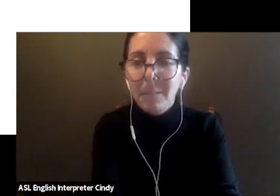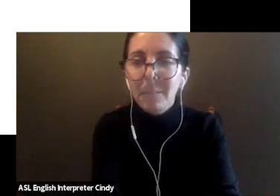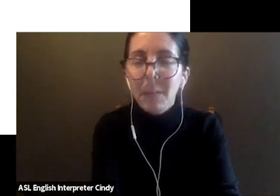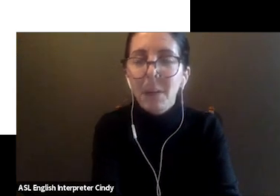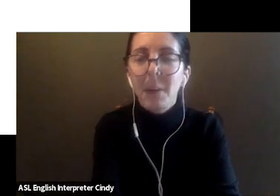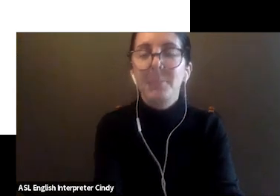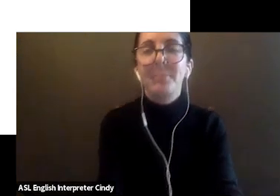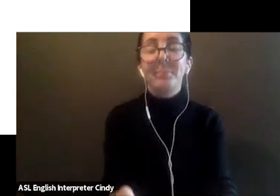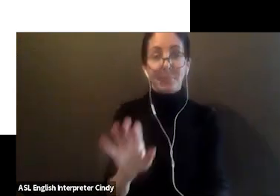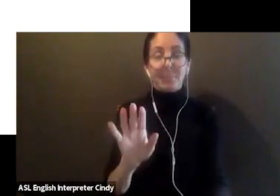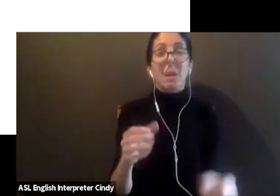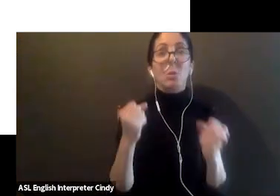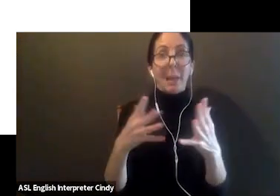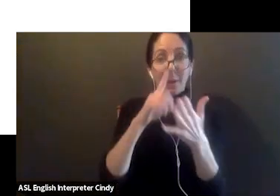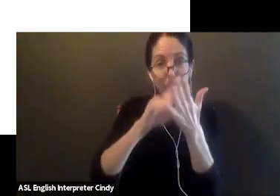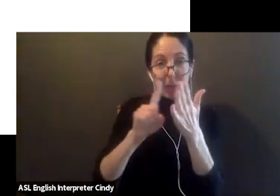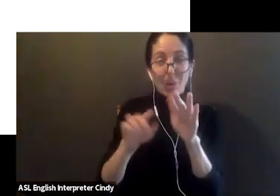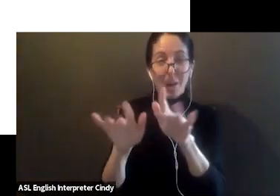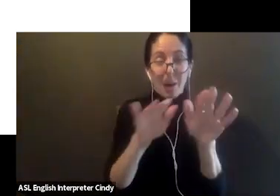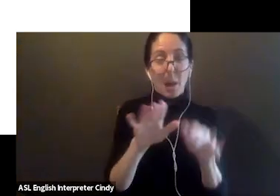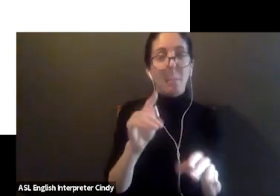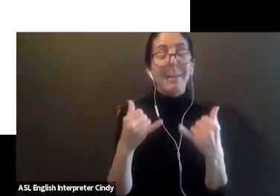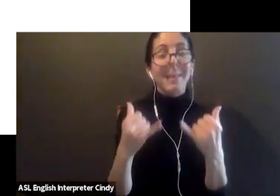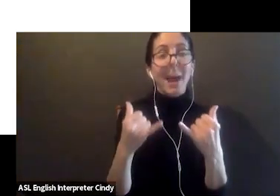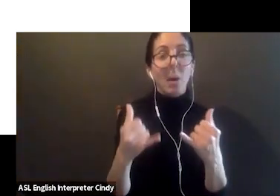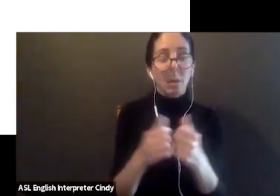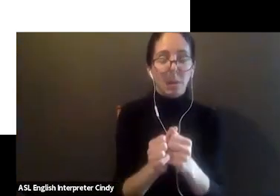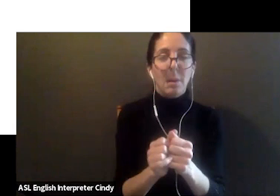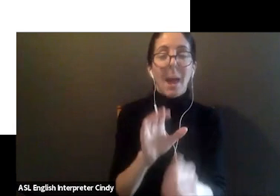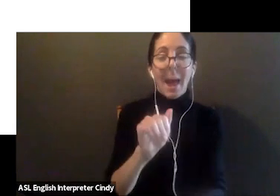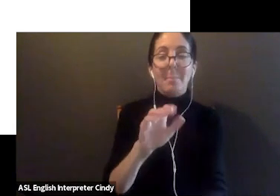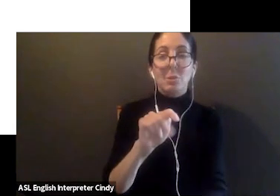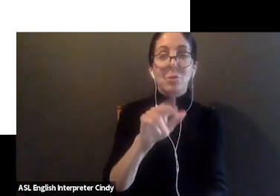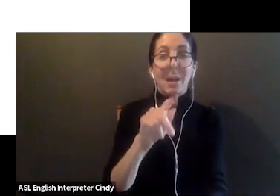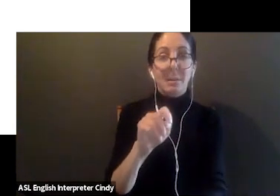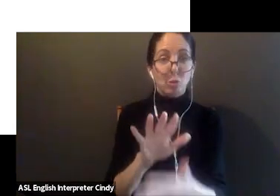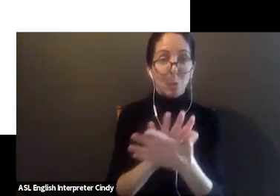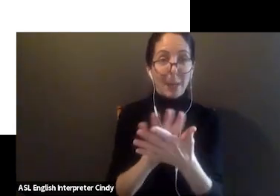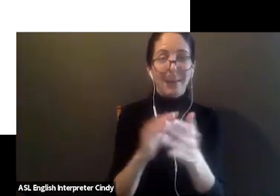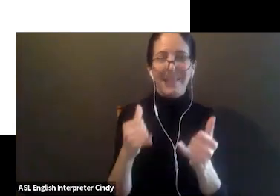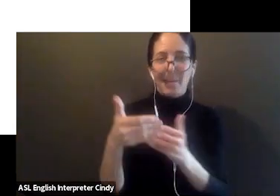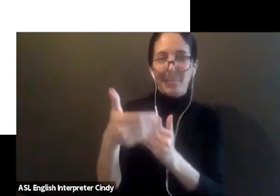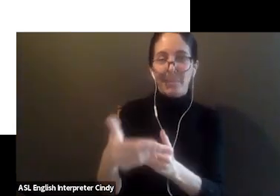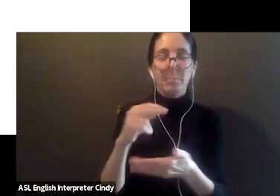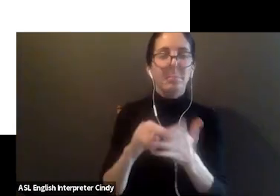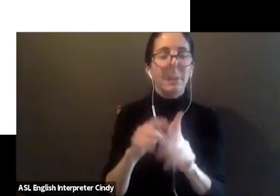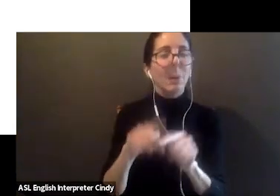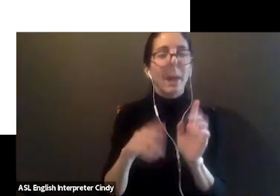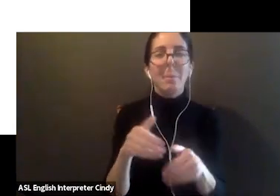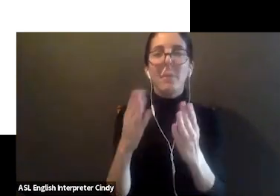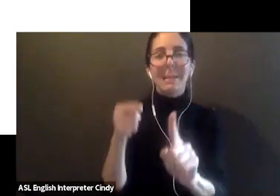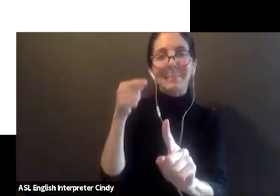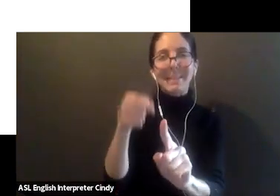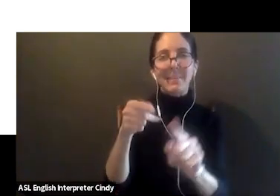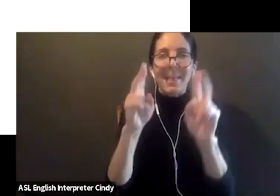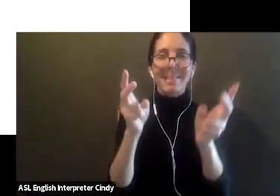we are currently conducting the title and abstract screening as mentioned, so we cannot provide our specific themes